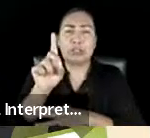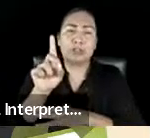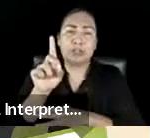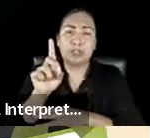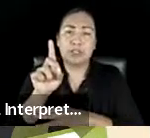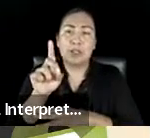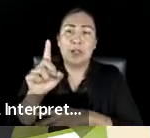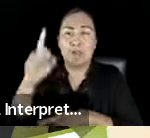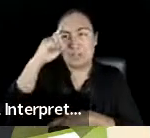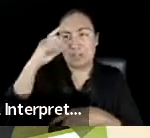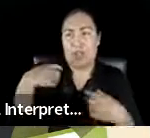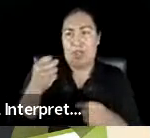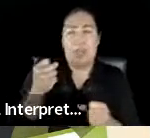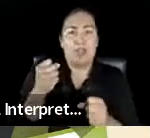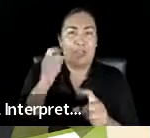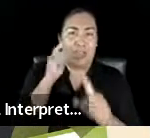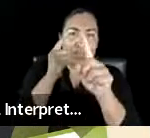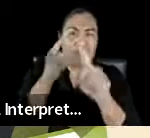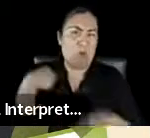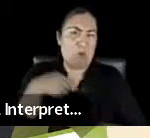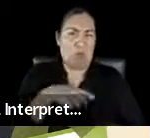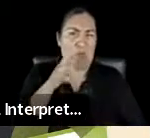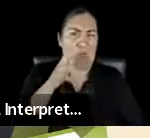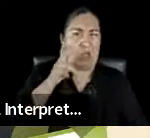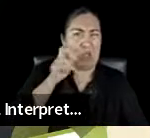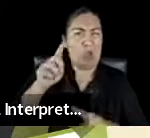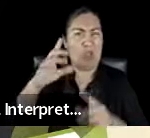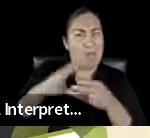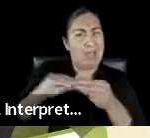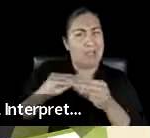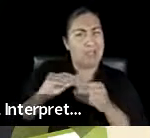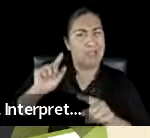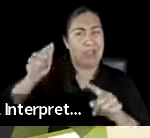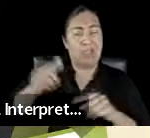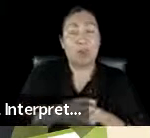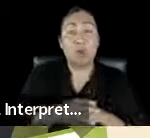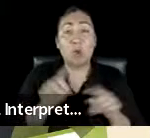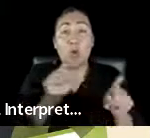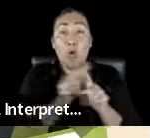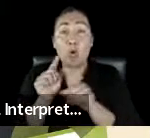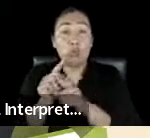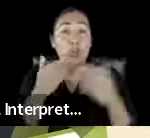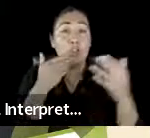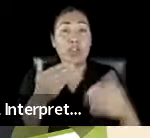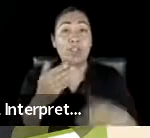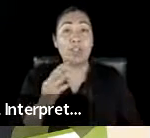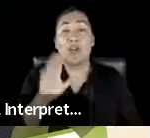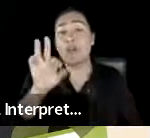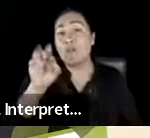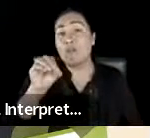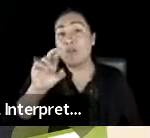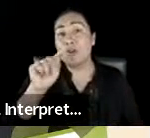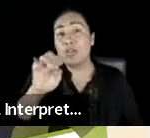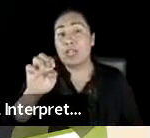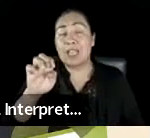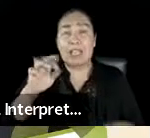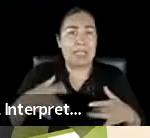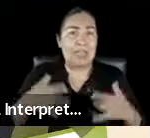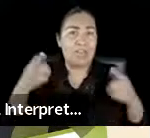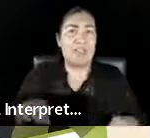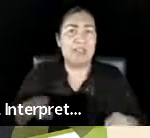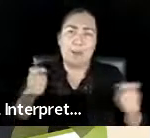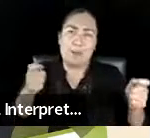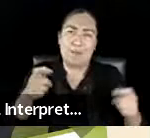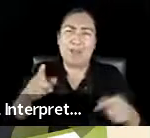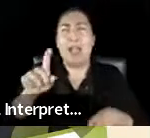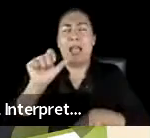Initiative. And we'll hear a message from them later in the program. We also want to say thank you to Forte Event Management for working through our